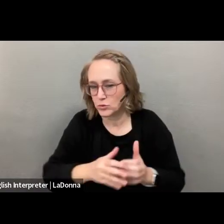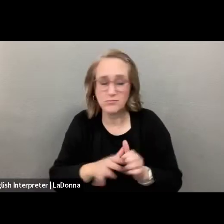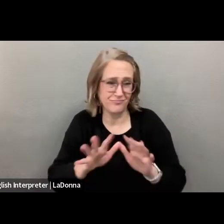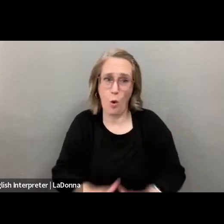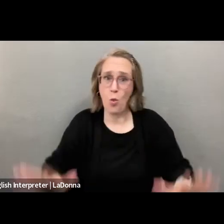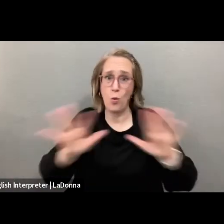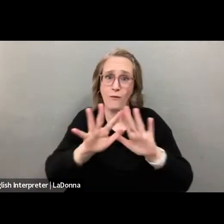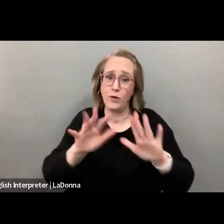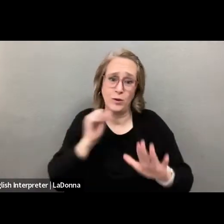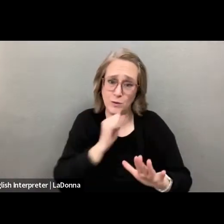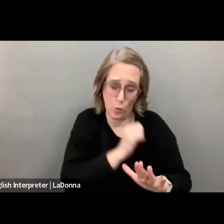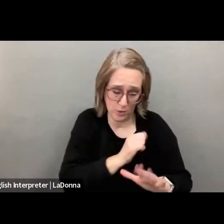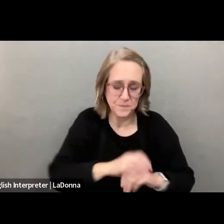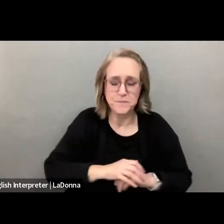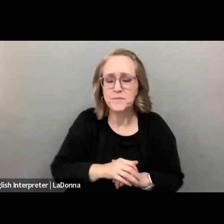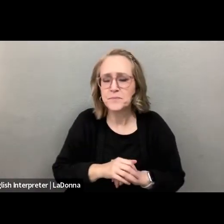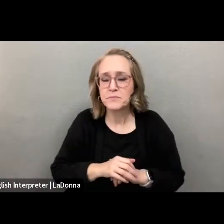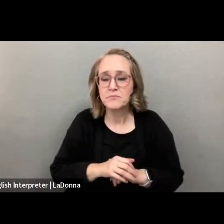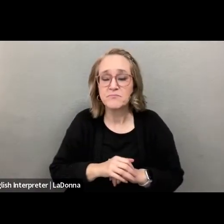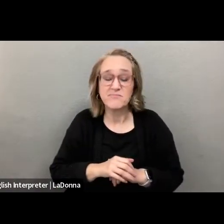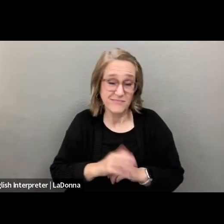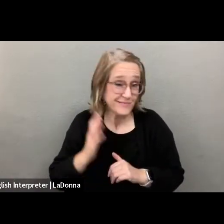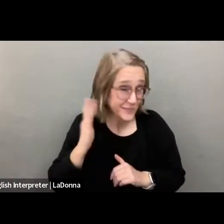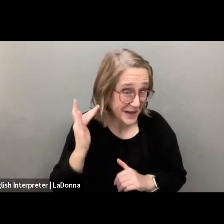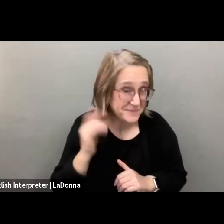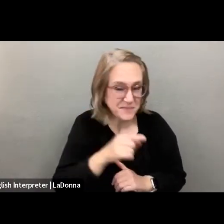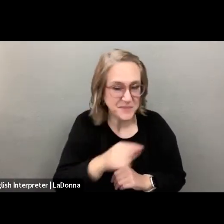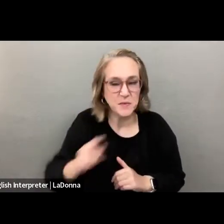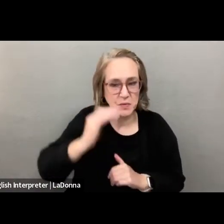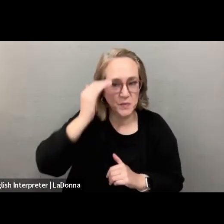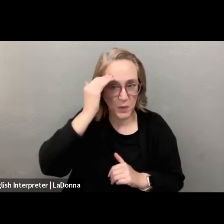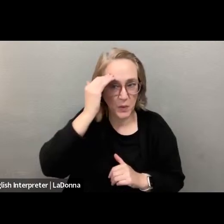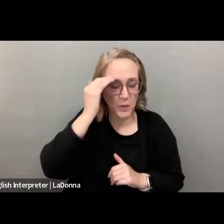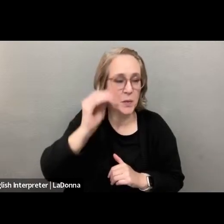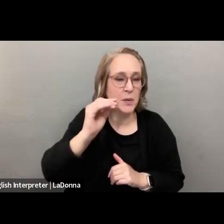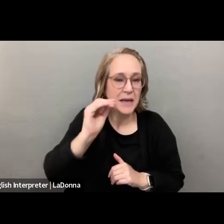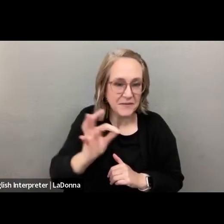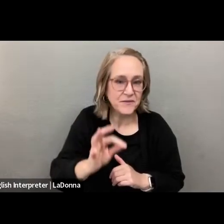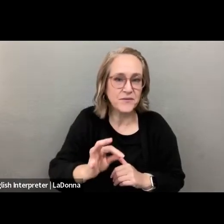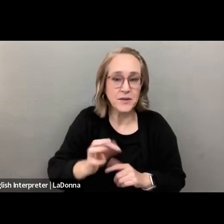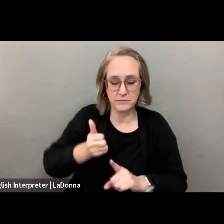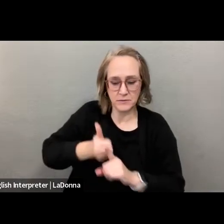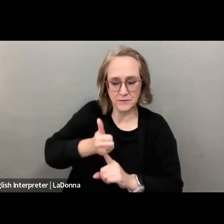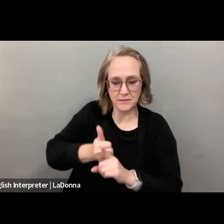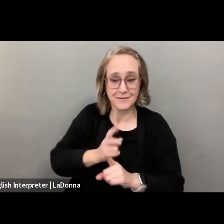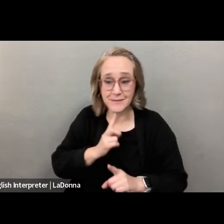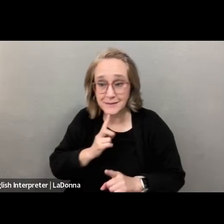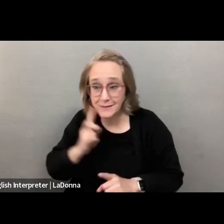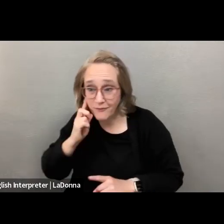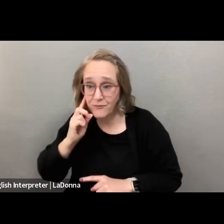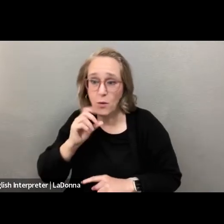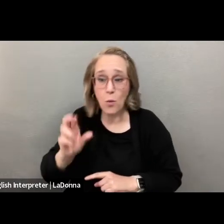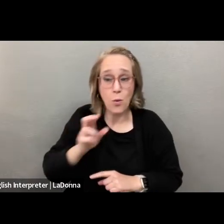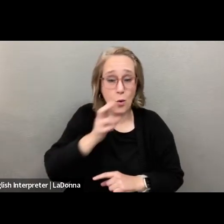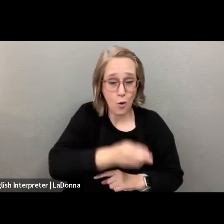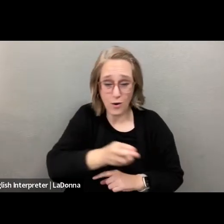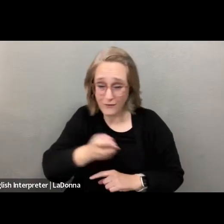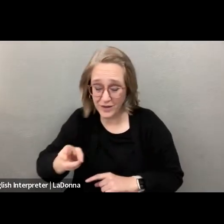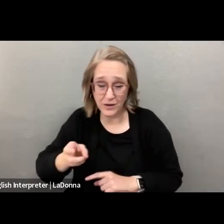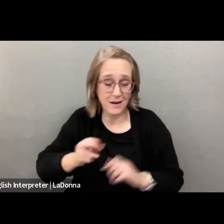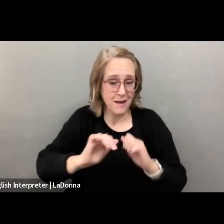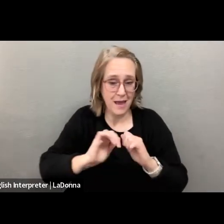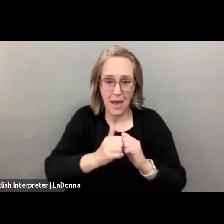setting. Because as we all know, being hard of hearing or deaf, it can be very challenging to navigate